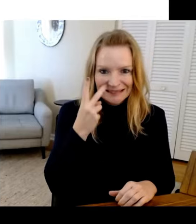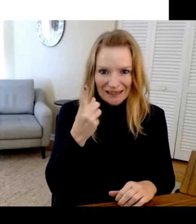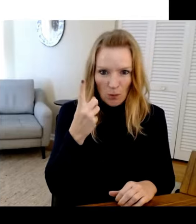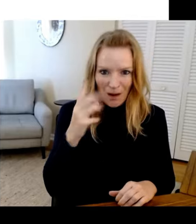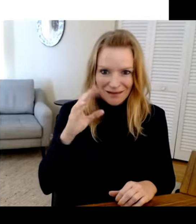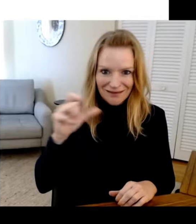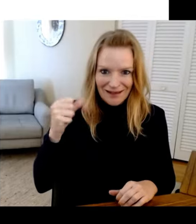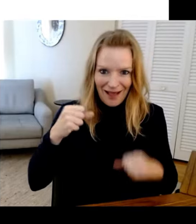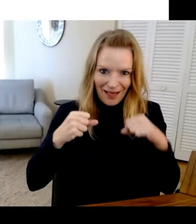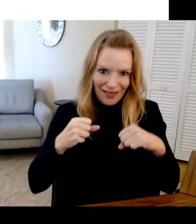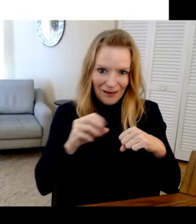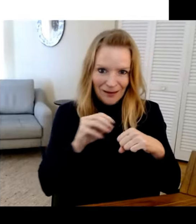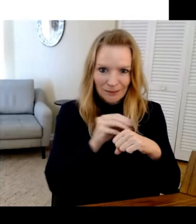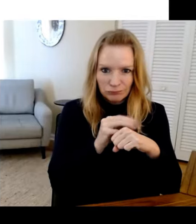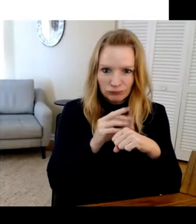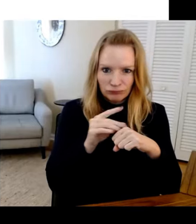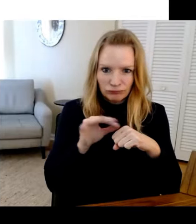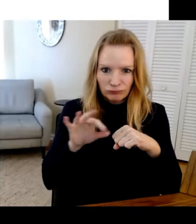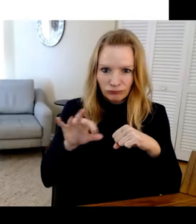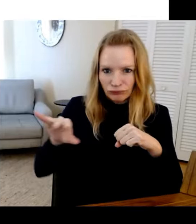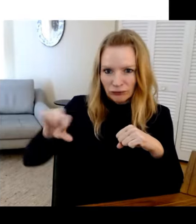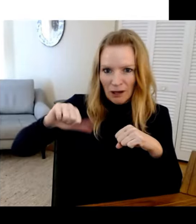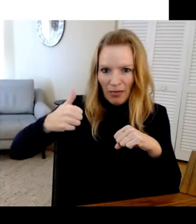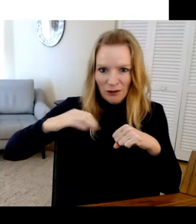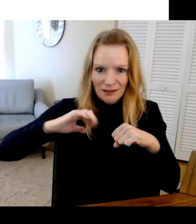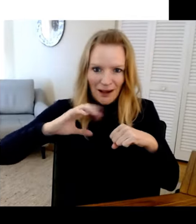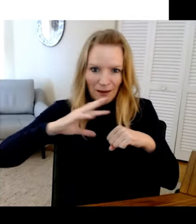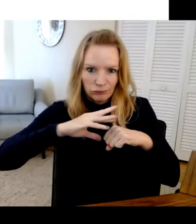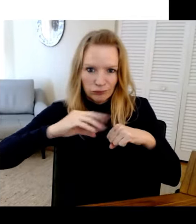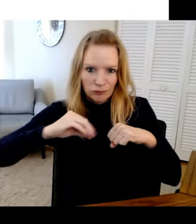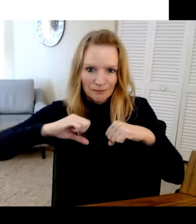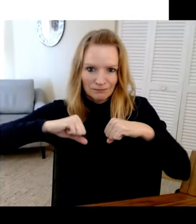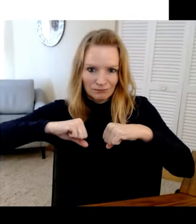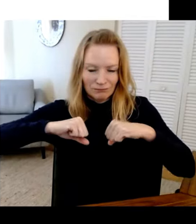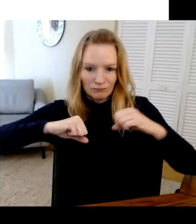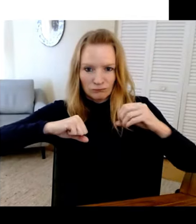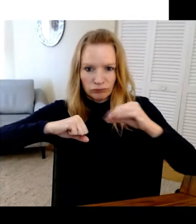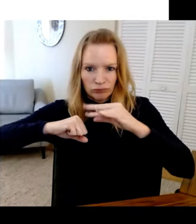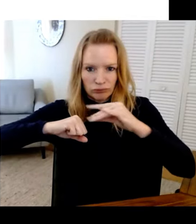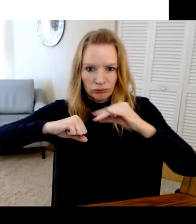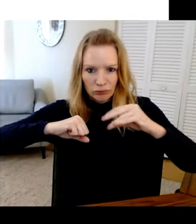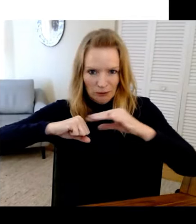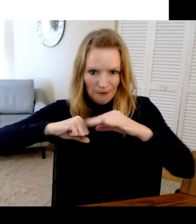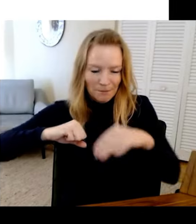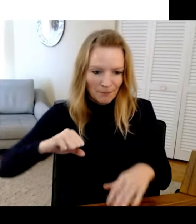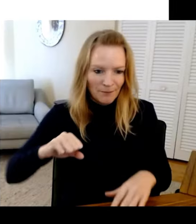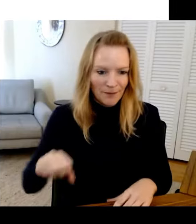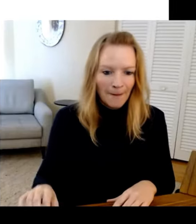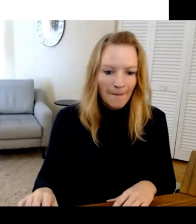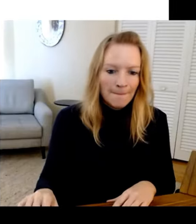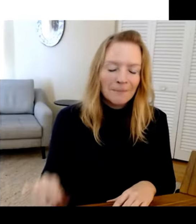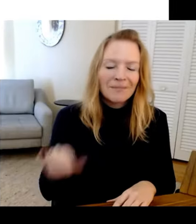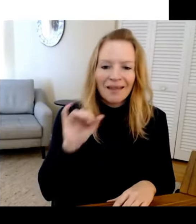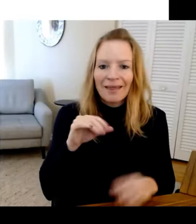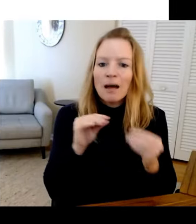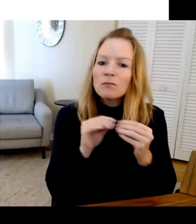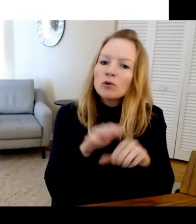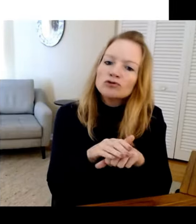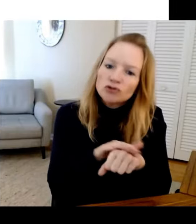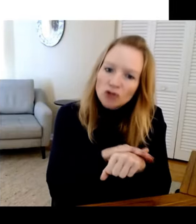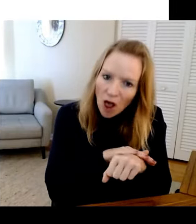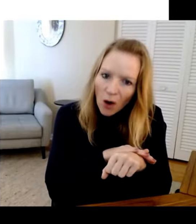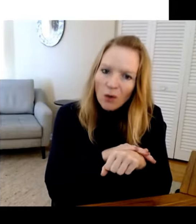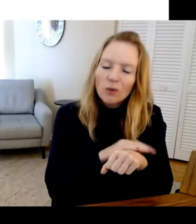that send signals. So you see how the two different pictures and how it shows that the chemicals are surrounding that area versus